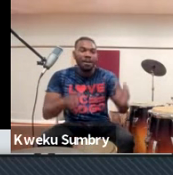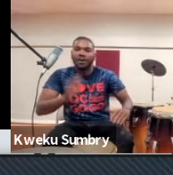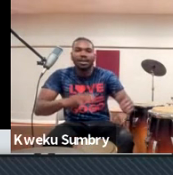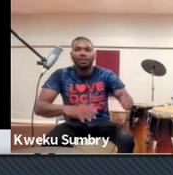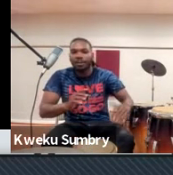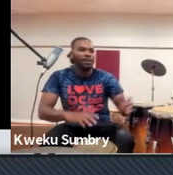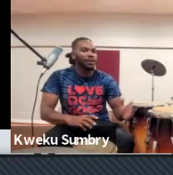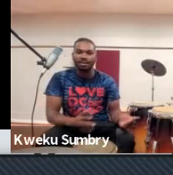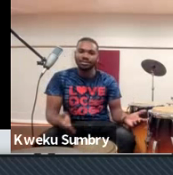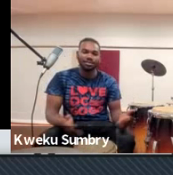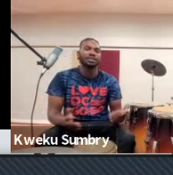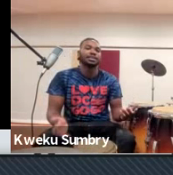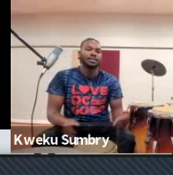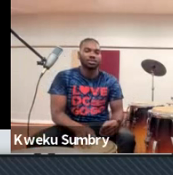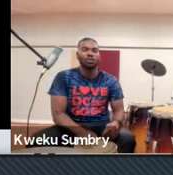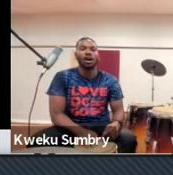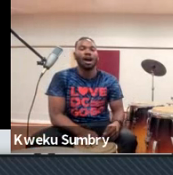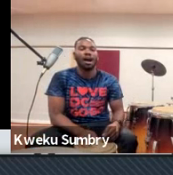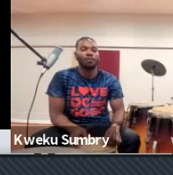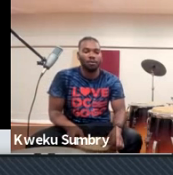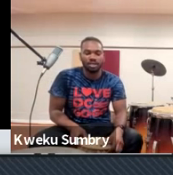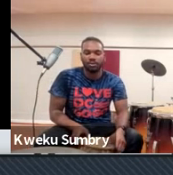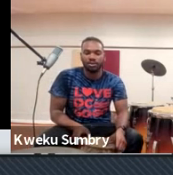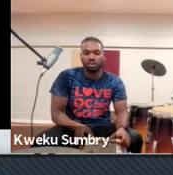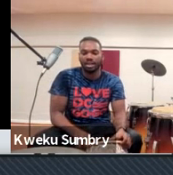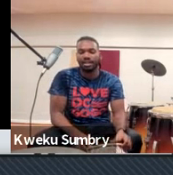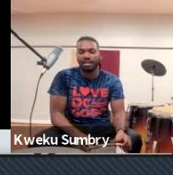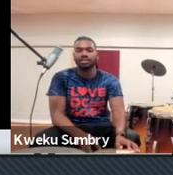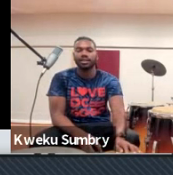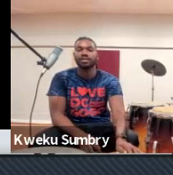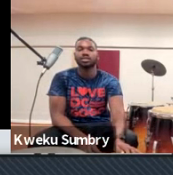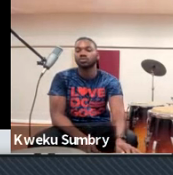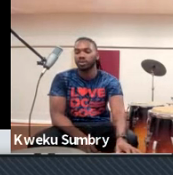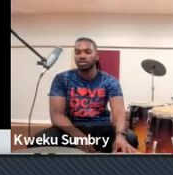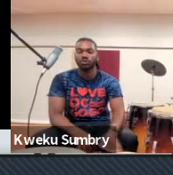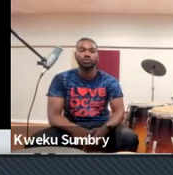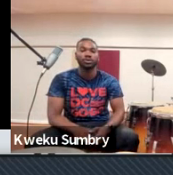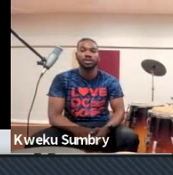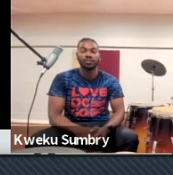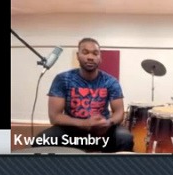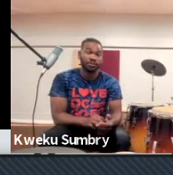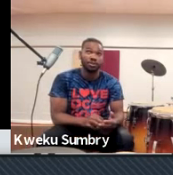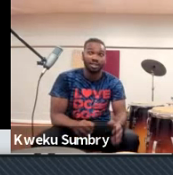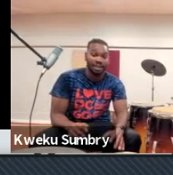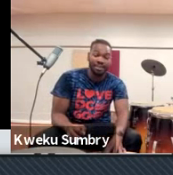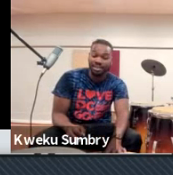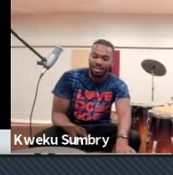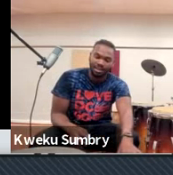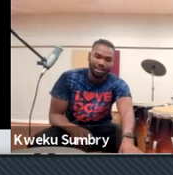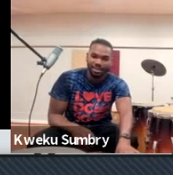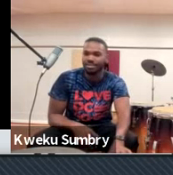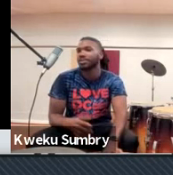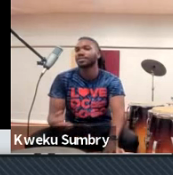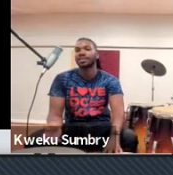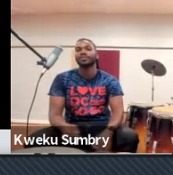djembe, you know. So I was able to draw that connection there just based on familiarity.